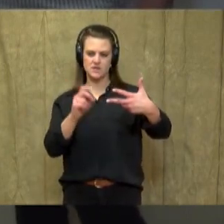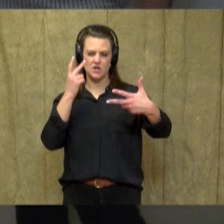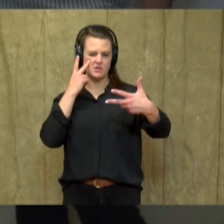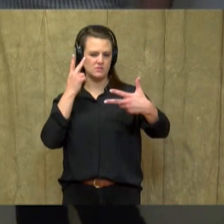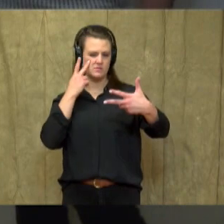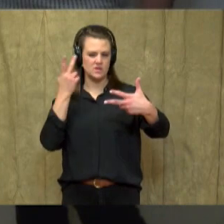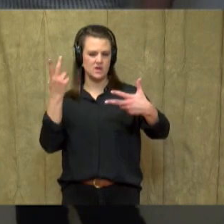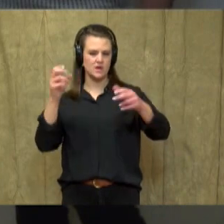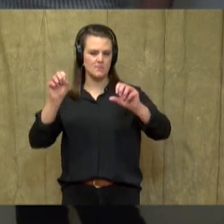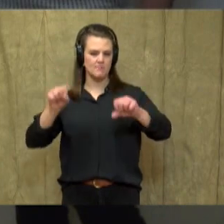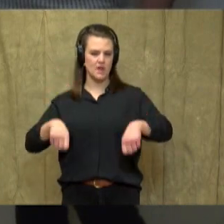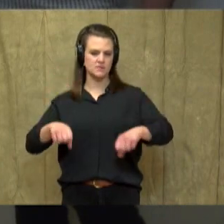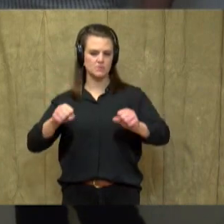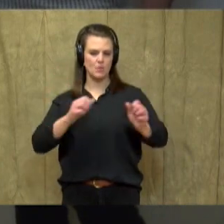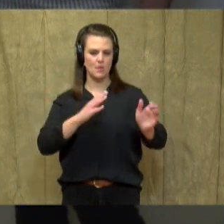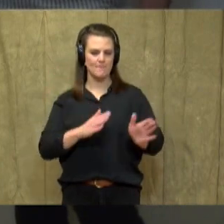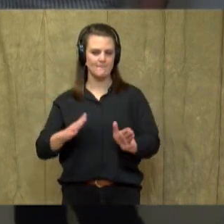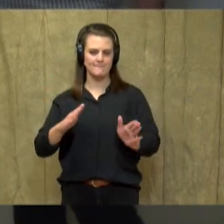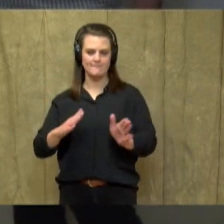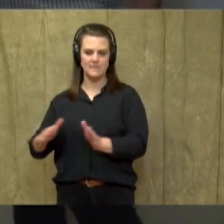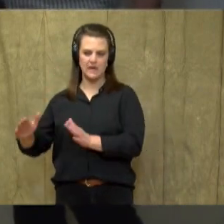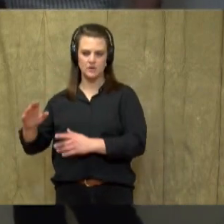see a possible pattern?